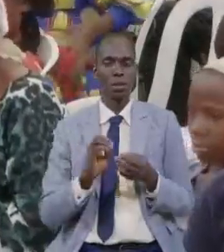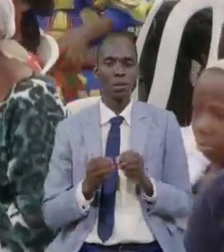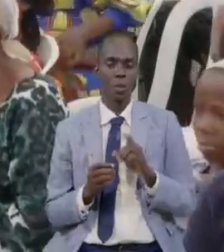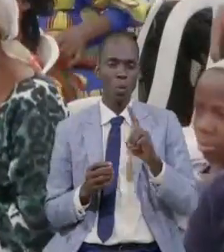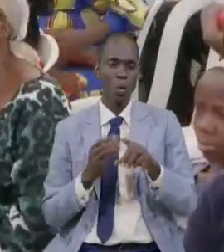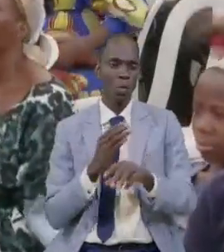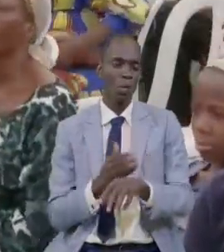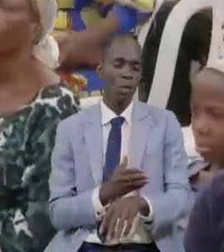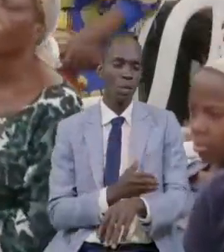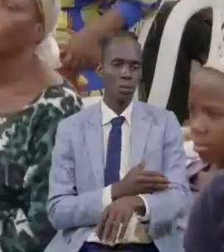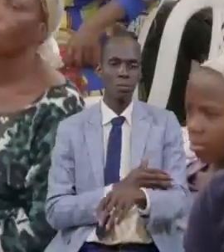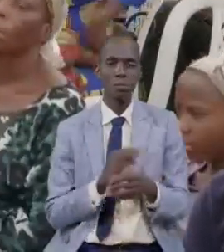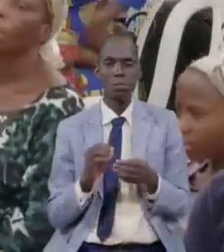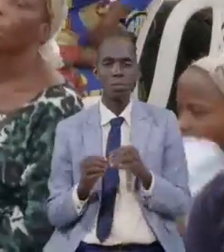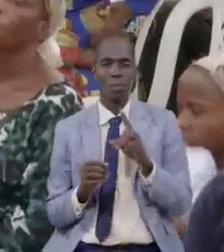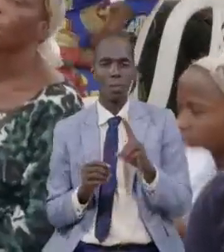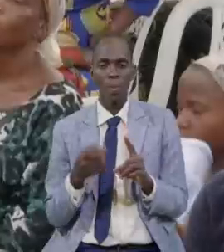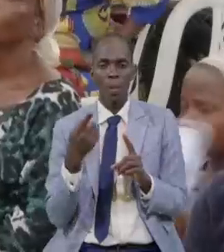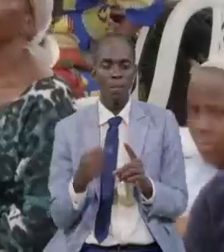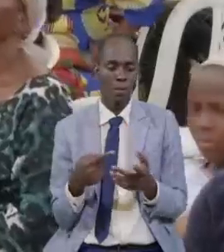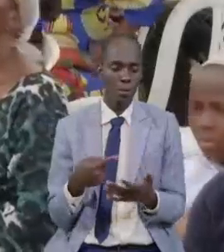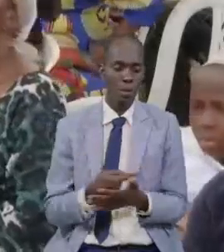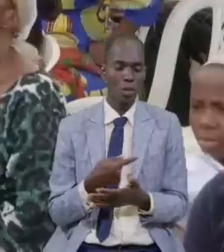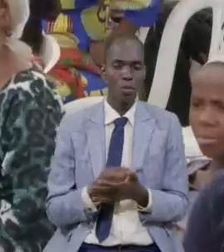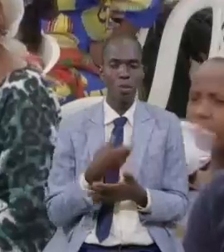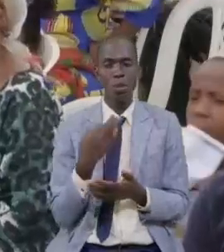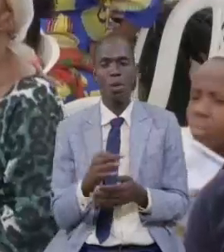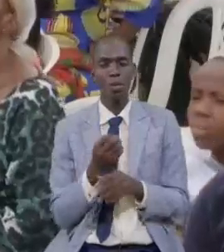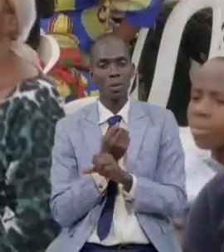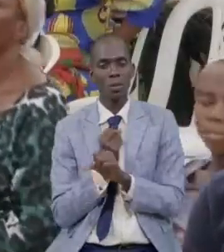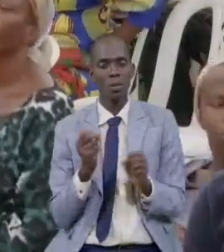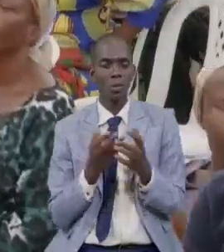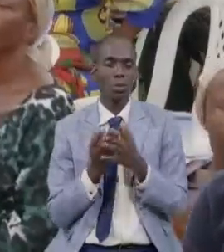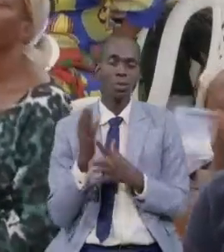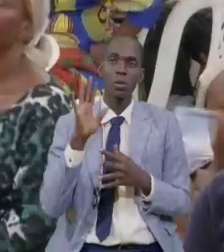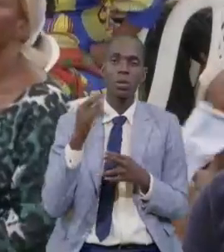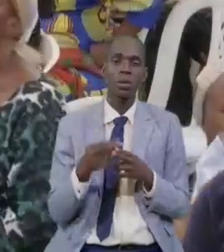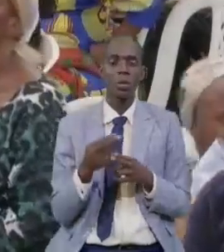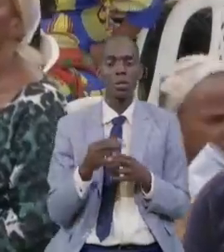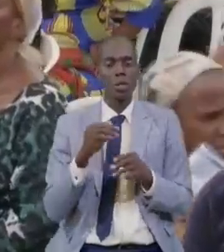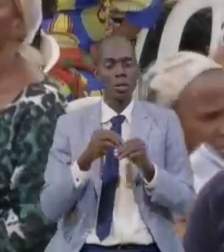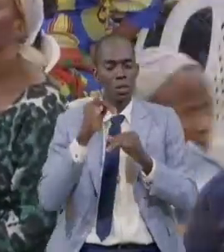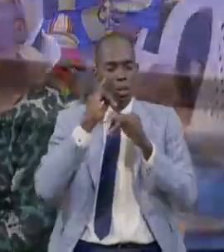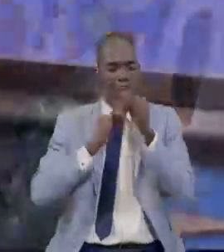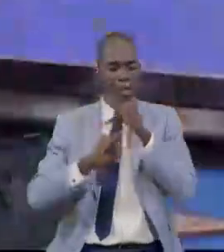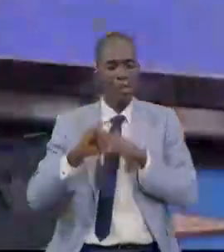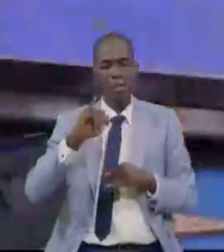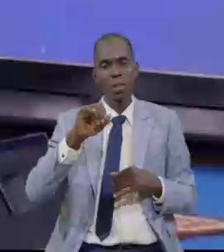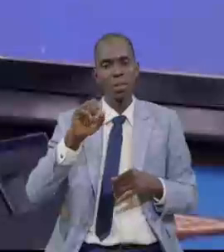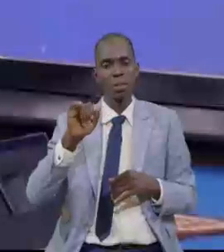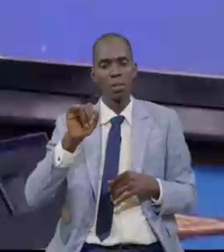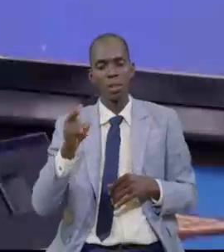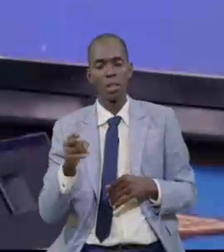the gospel of salvation through his name. Isaiah chapter 52, I'm reading from verse 6.